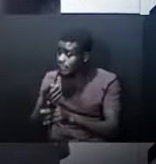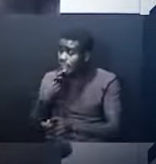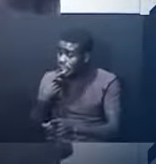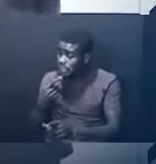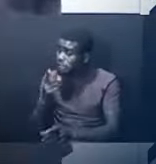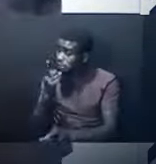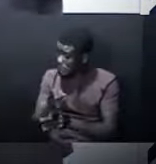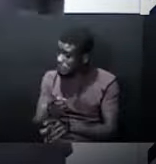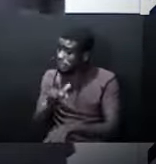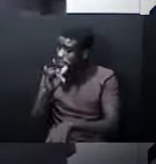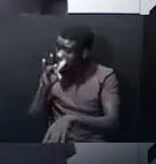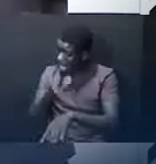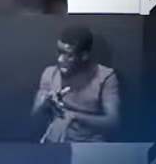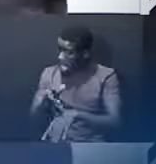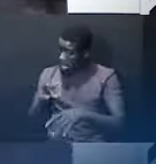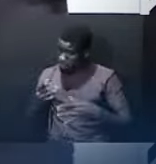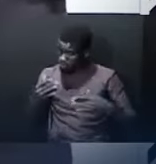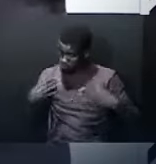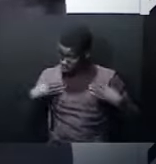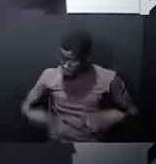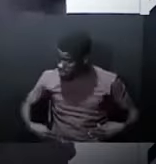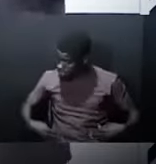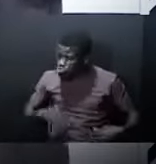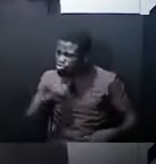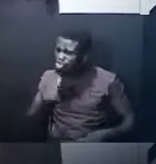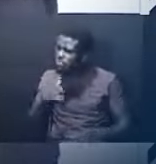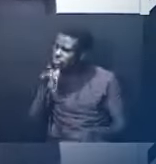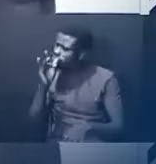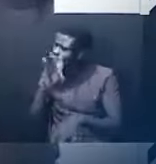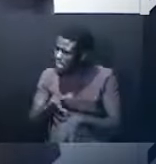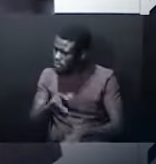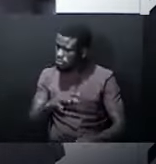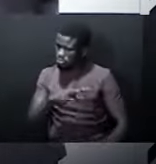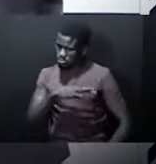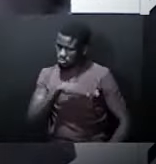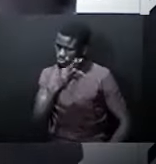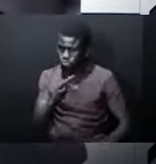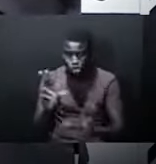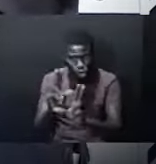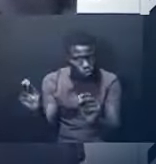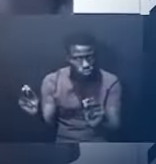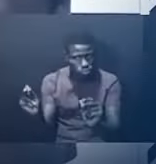soul. And he